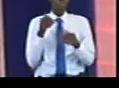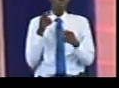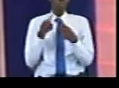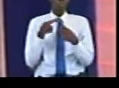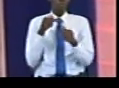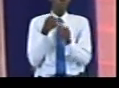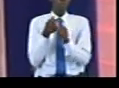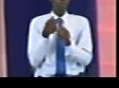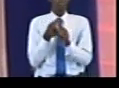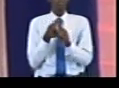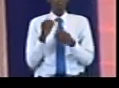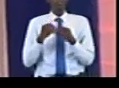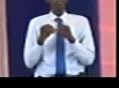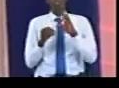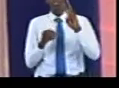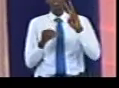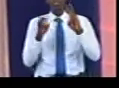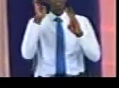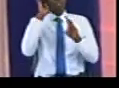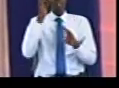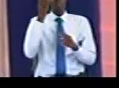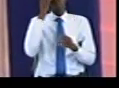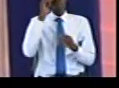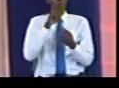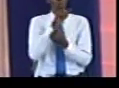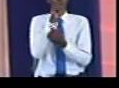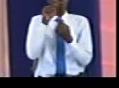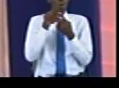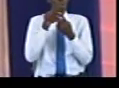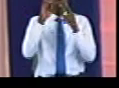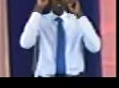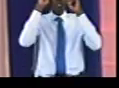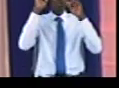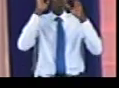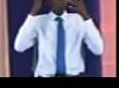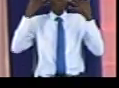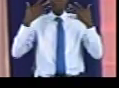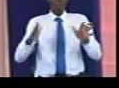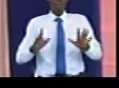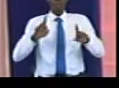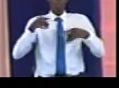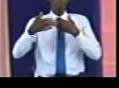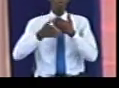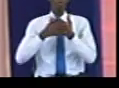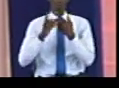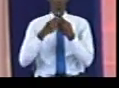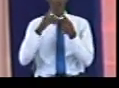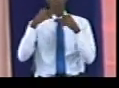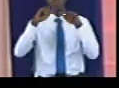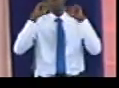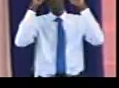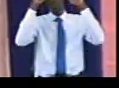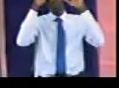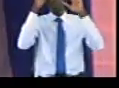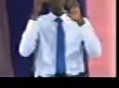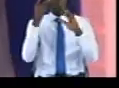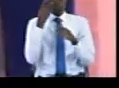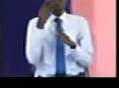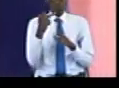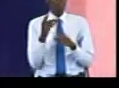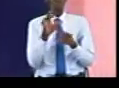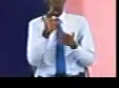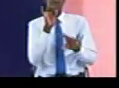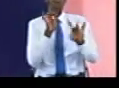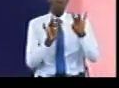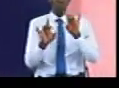he also knew when he will finish and then go back to the Father. Pick that up one by one and think about your life.